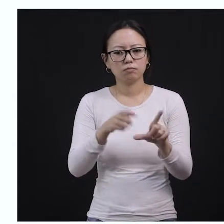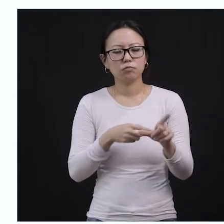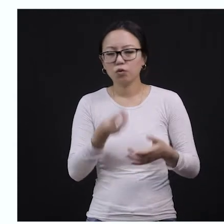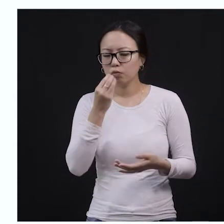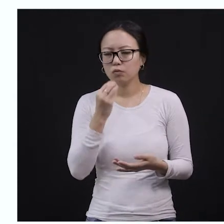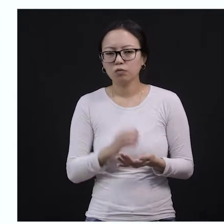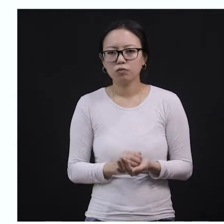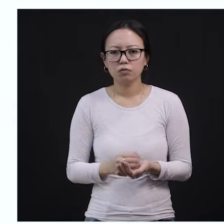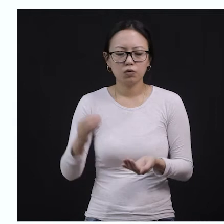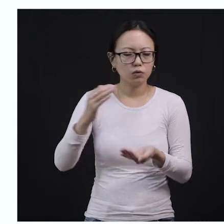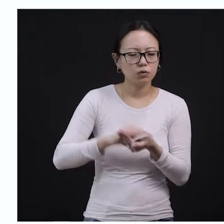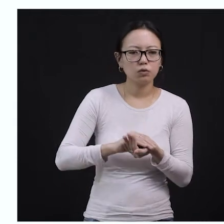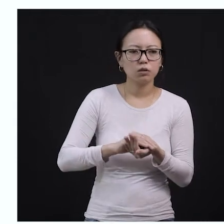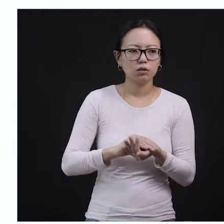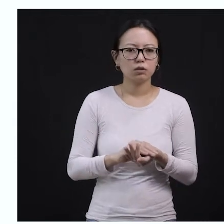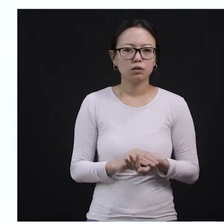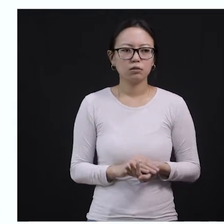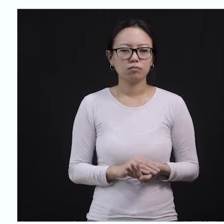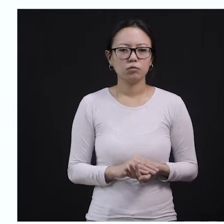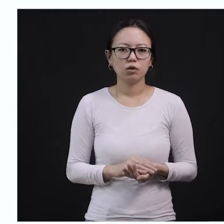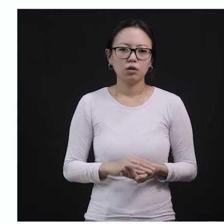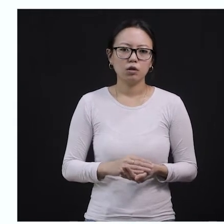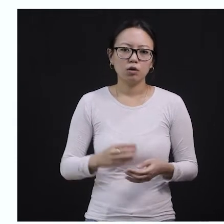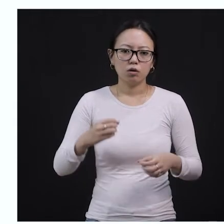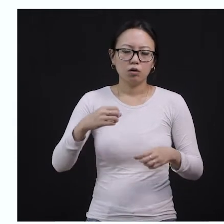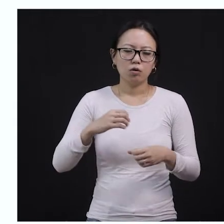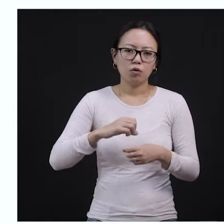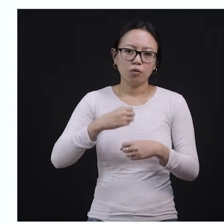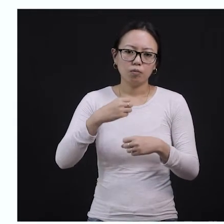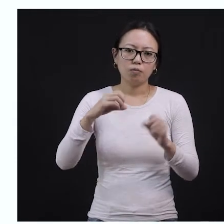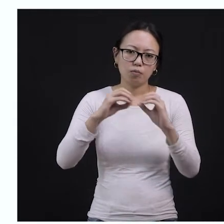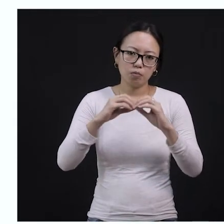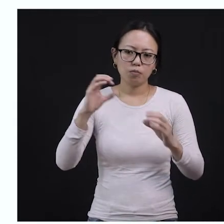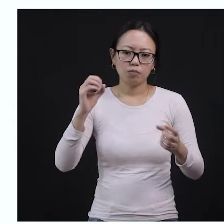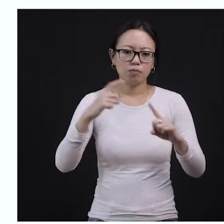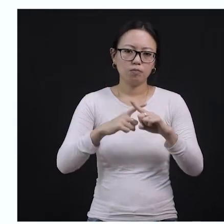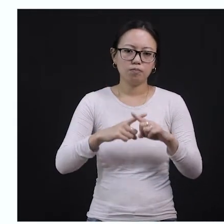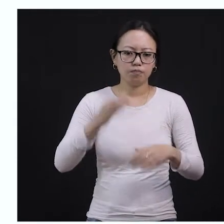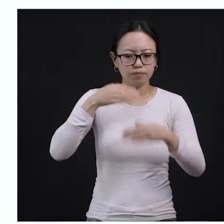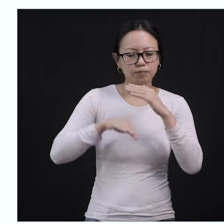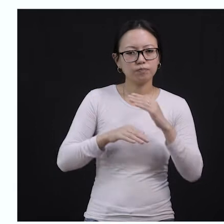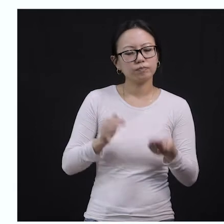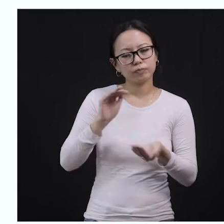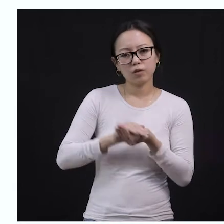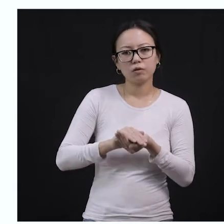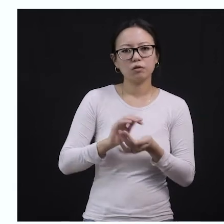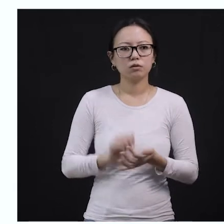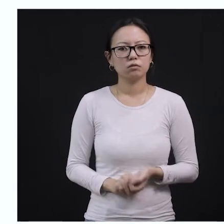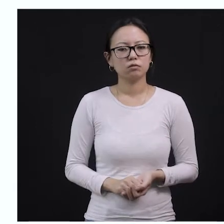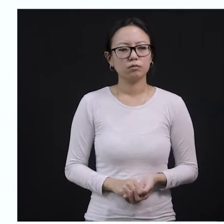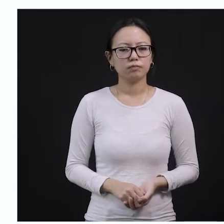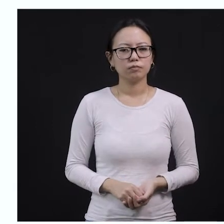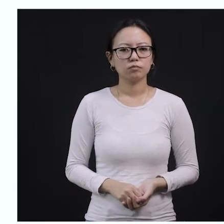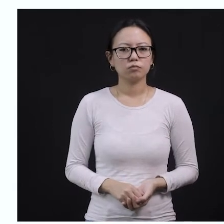that doesn't get rotten up, right? So these are the things that we can do before a disaster.